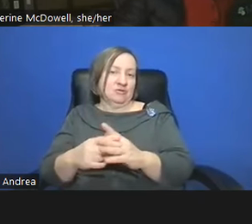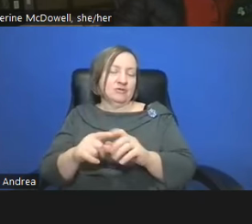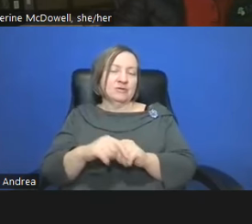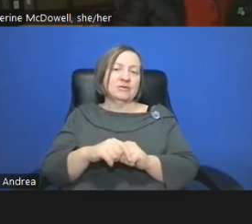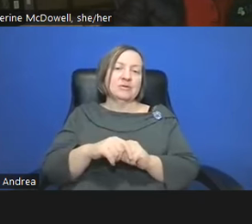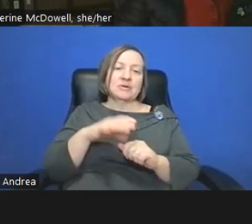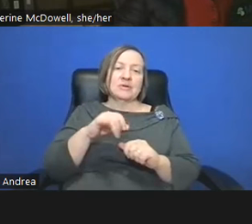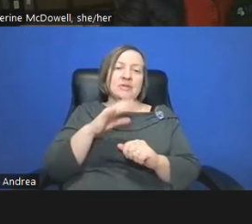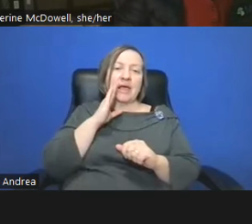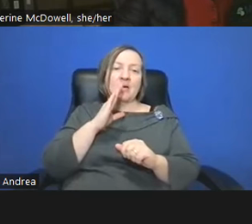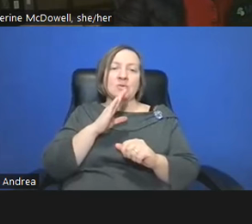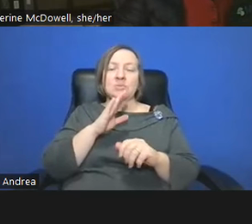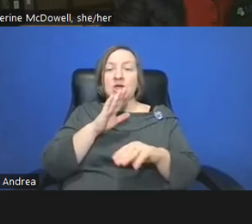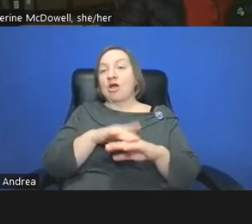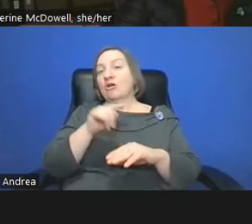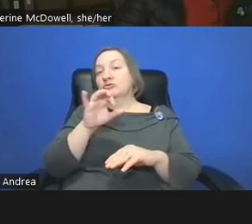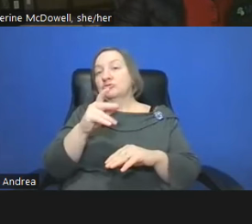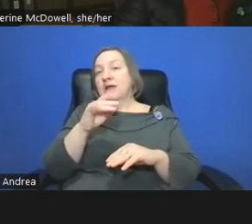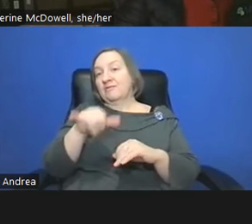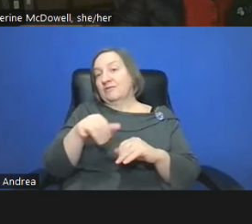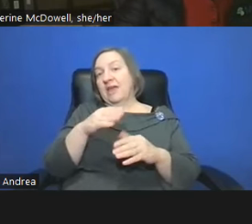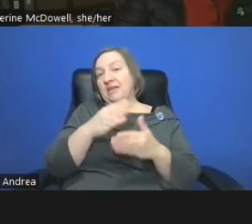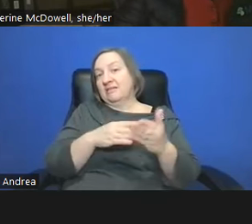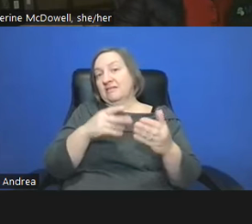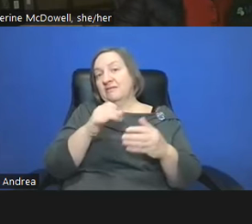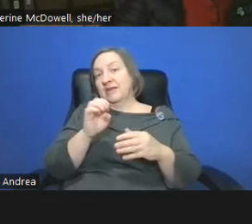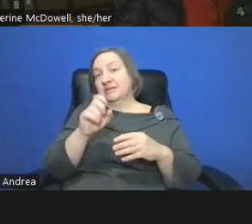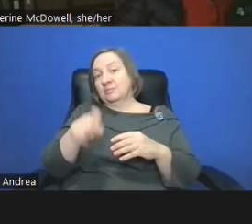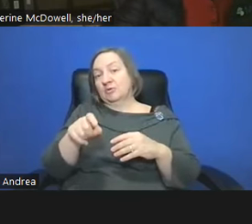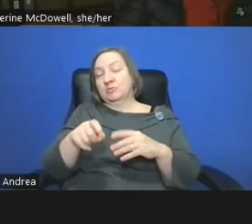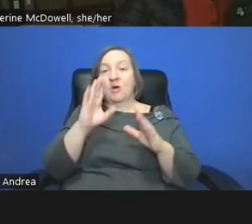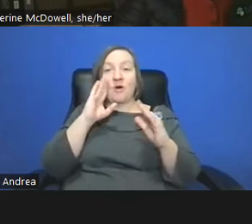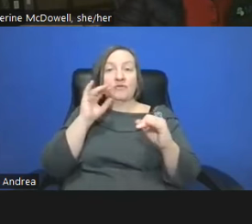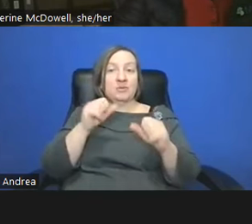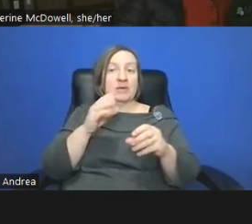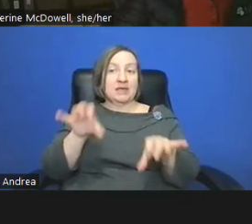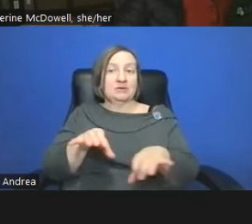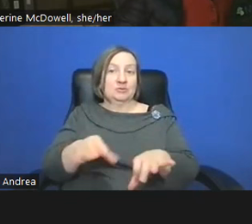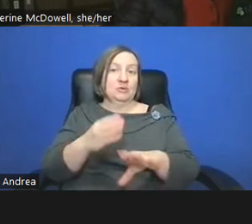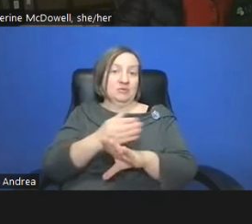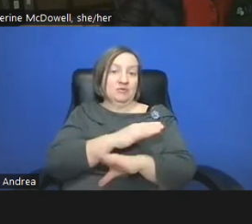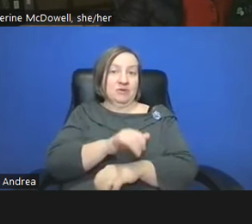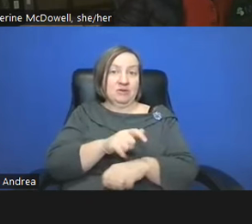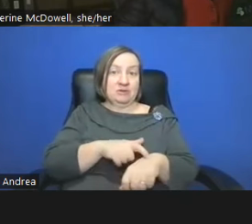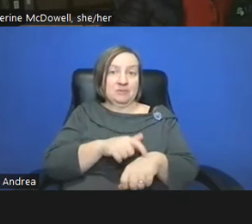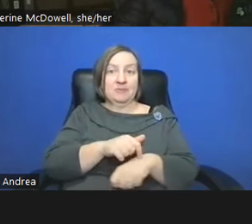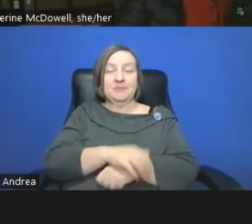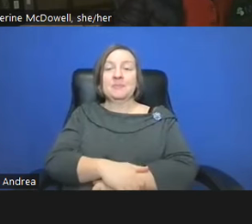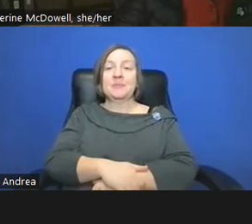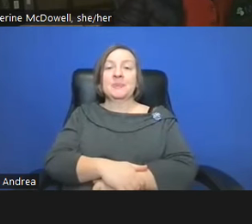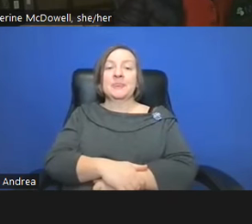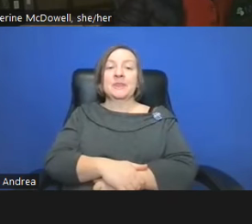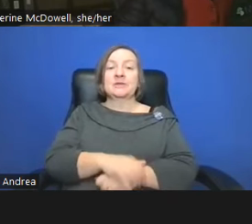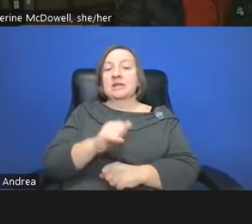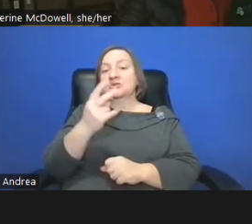would be on track for what that phase is supposed to be. So hopefully we're able to get there by then. So that'll be